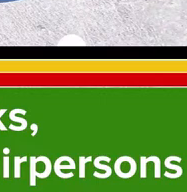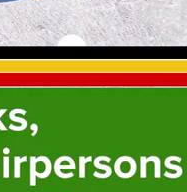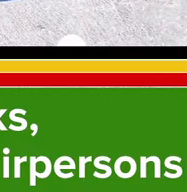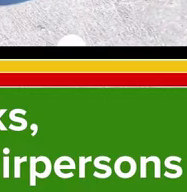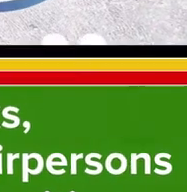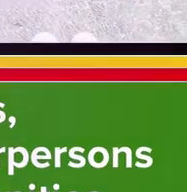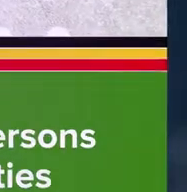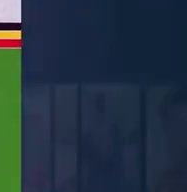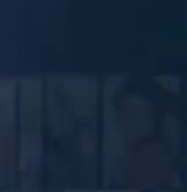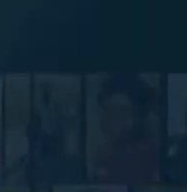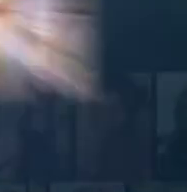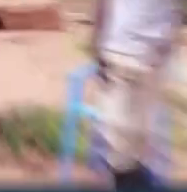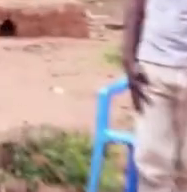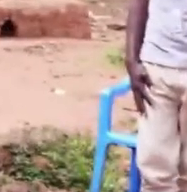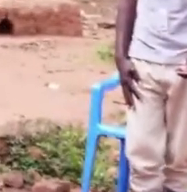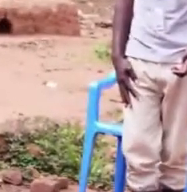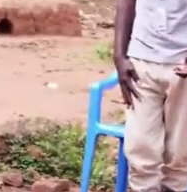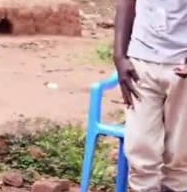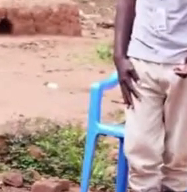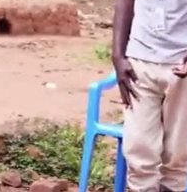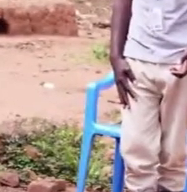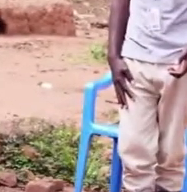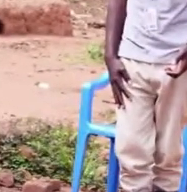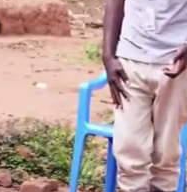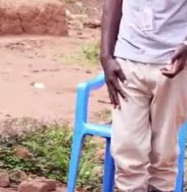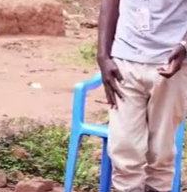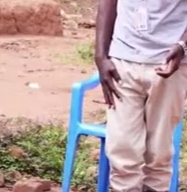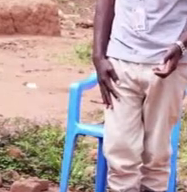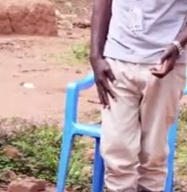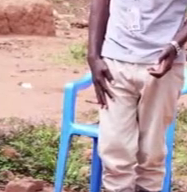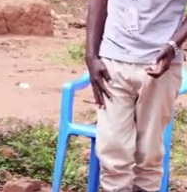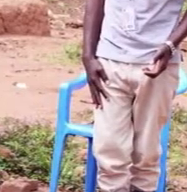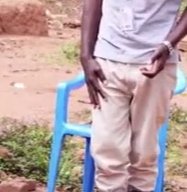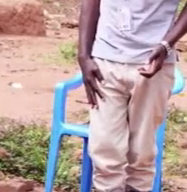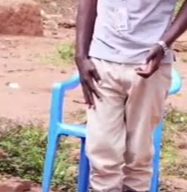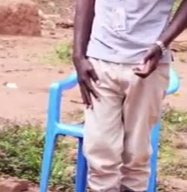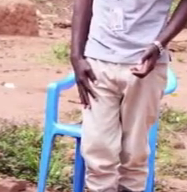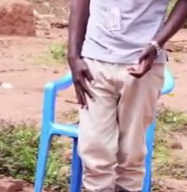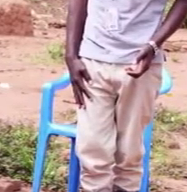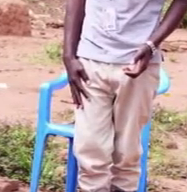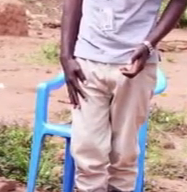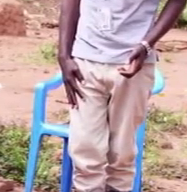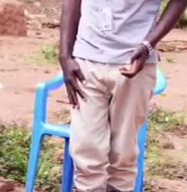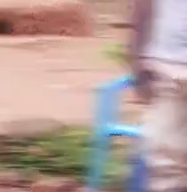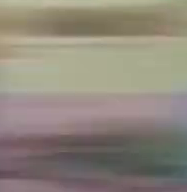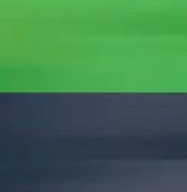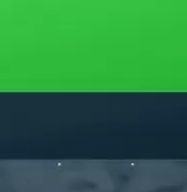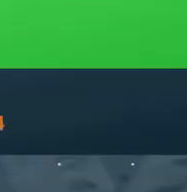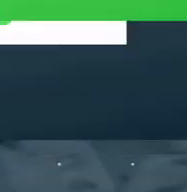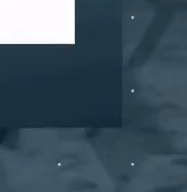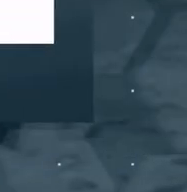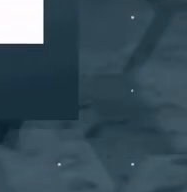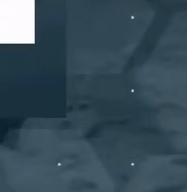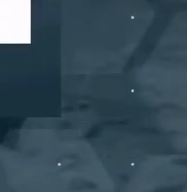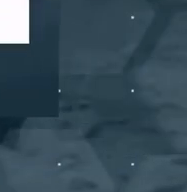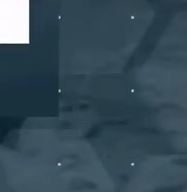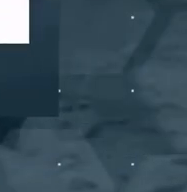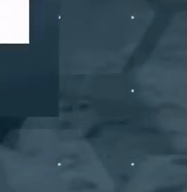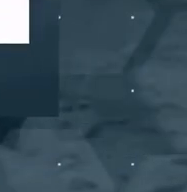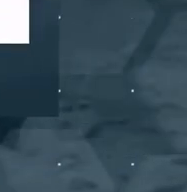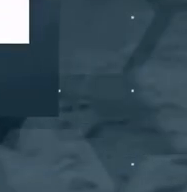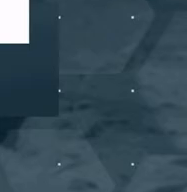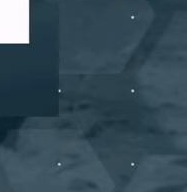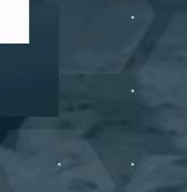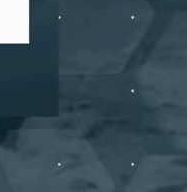business communities, to cooperate with the UBOS field teams as we embark on advanced preparations to conduct the National